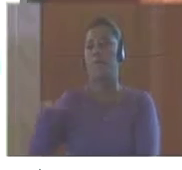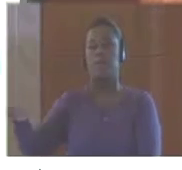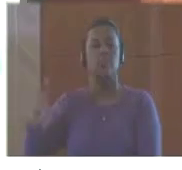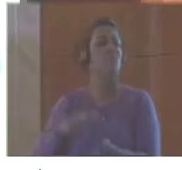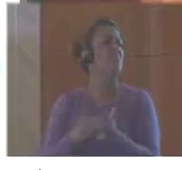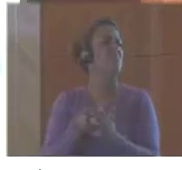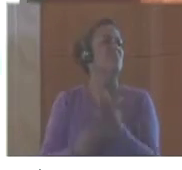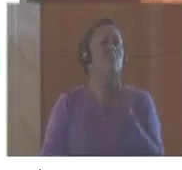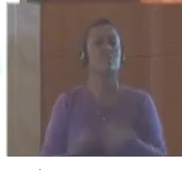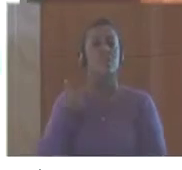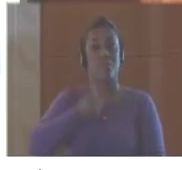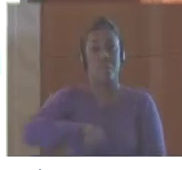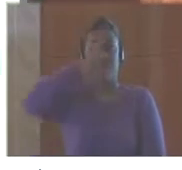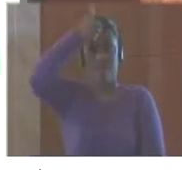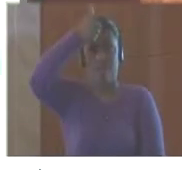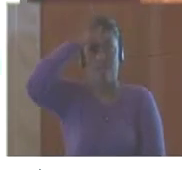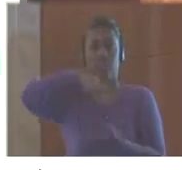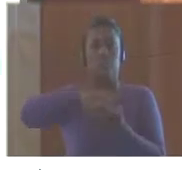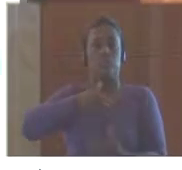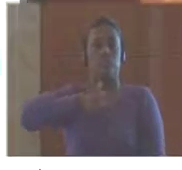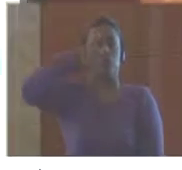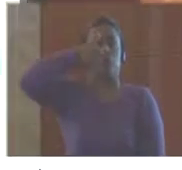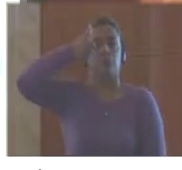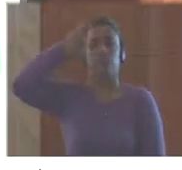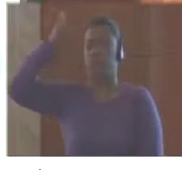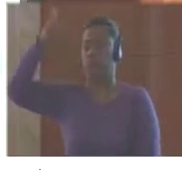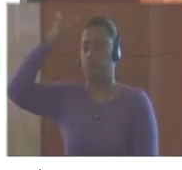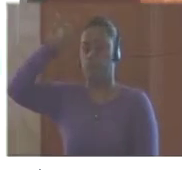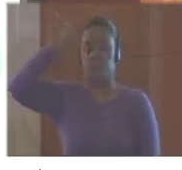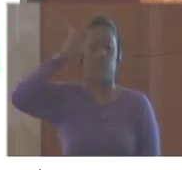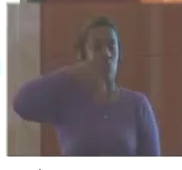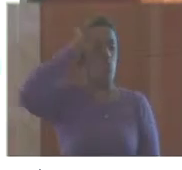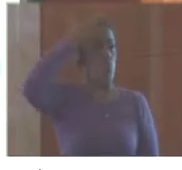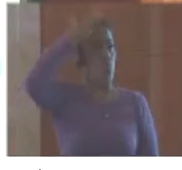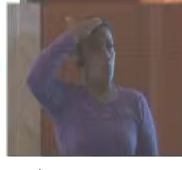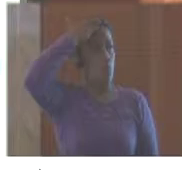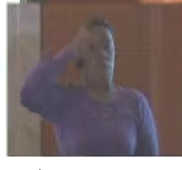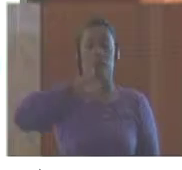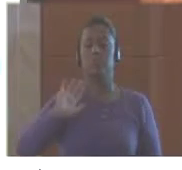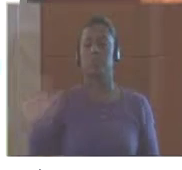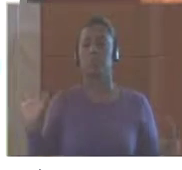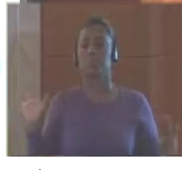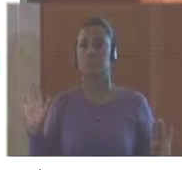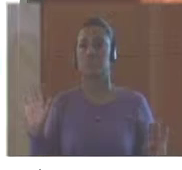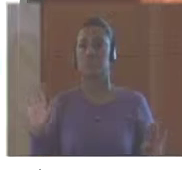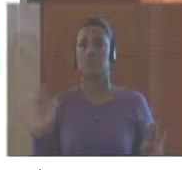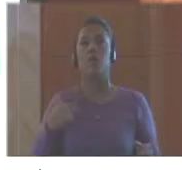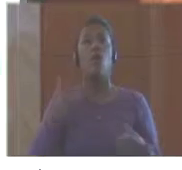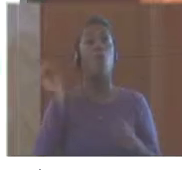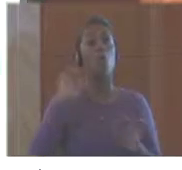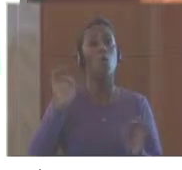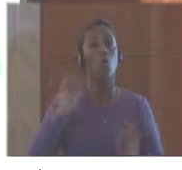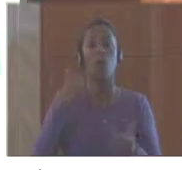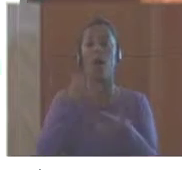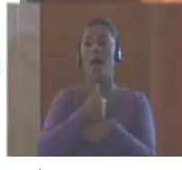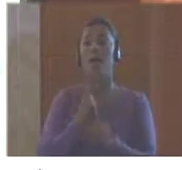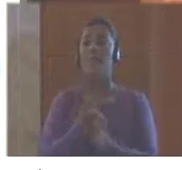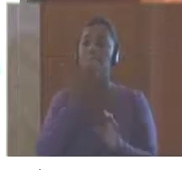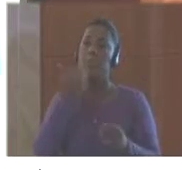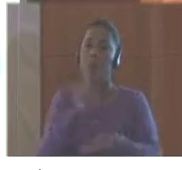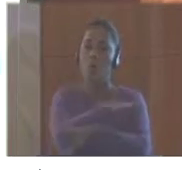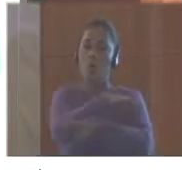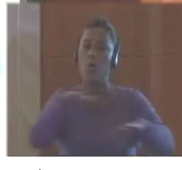horizontal one. The vertical one I already mentioned, and it's the idea of a creation